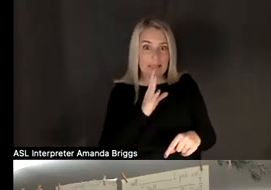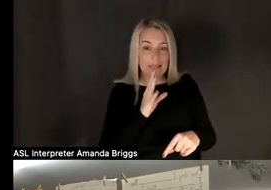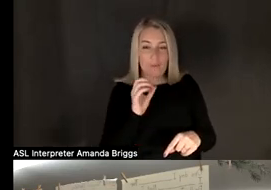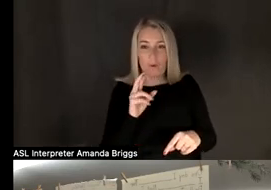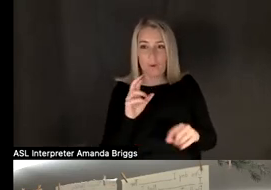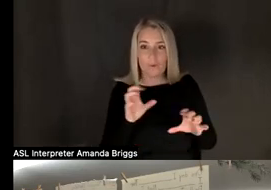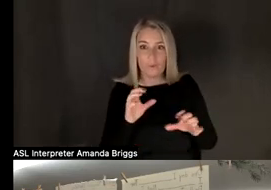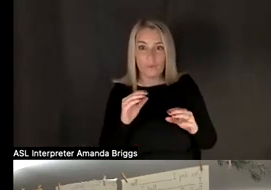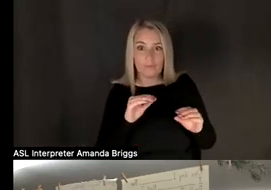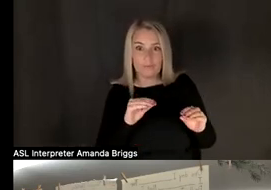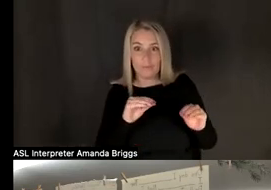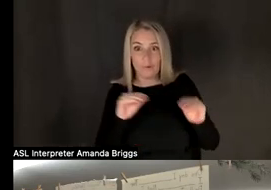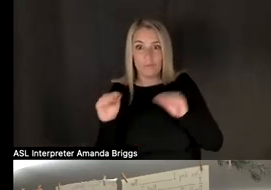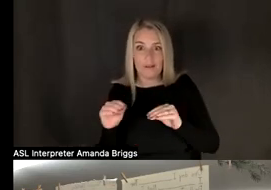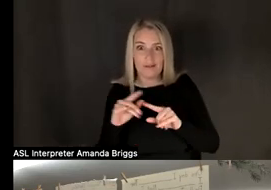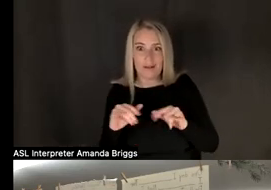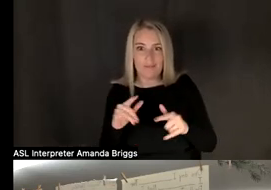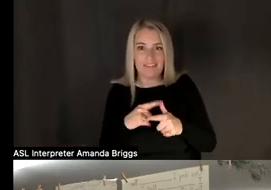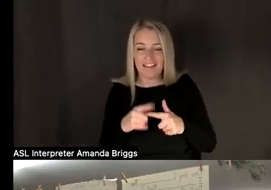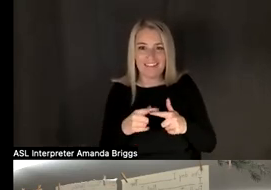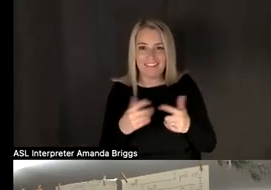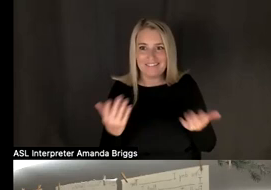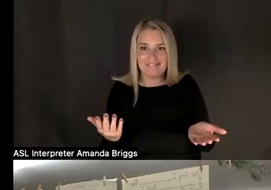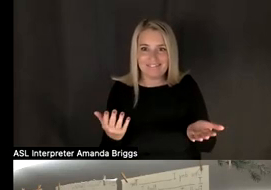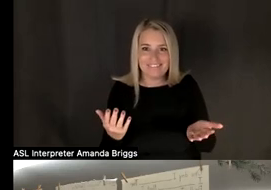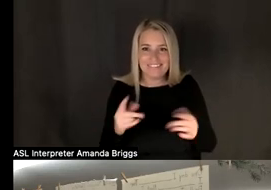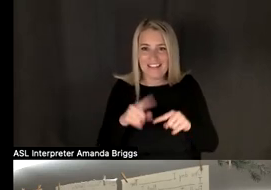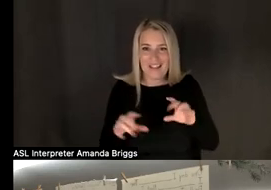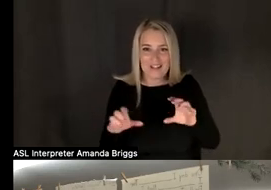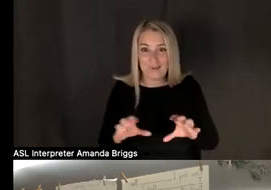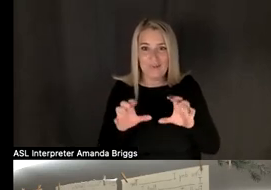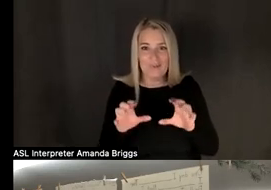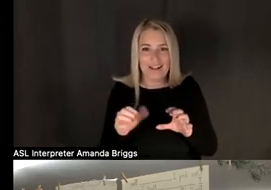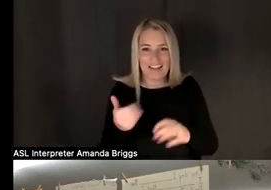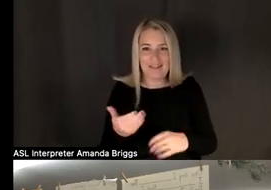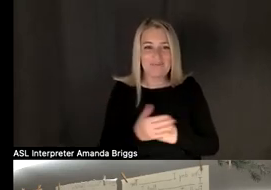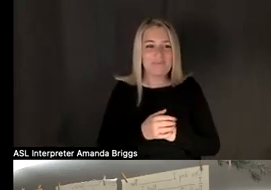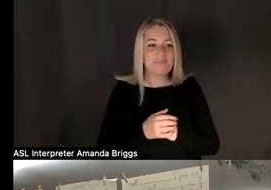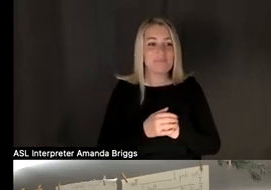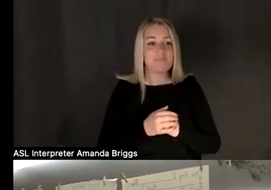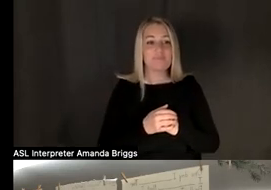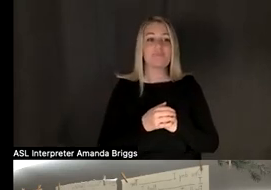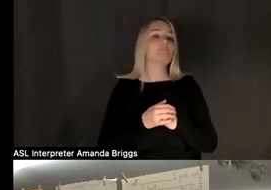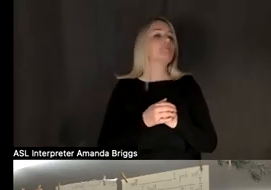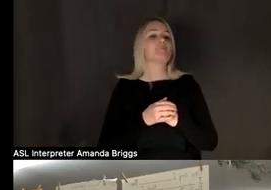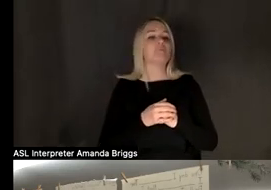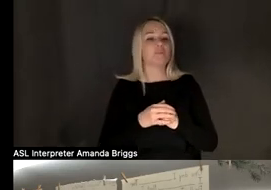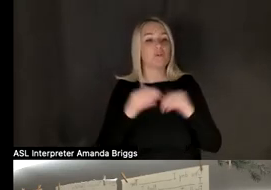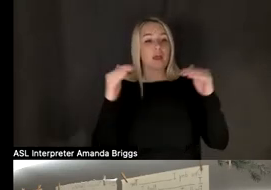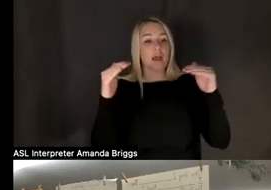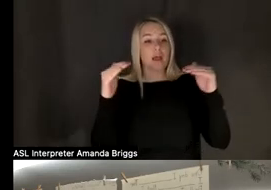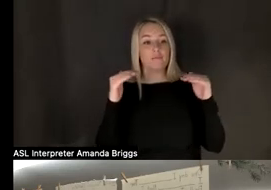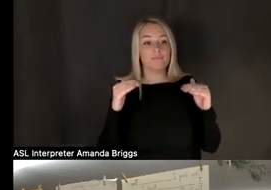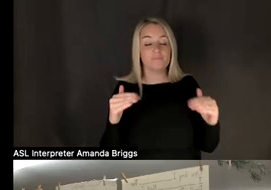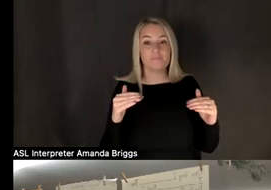here. Then motor skills and articulation. So they have found that kids who can throw